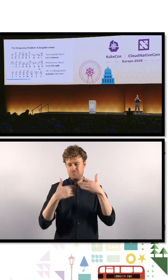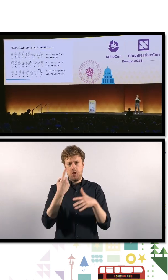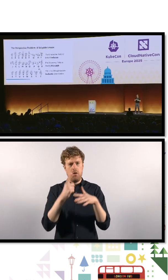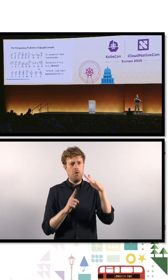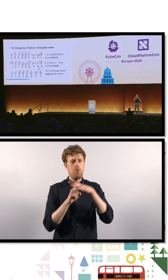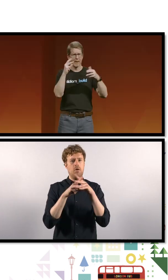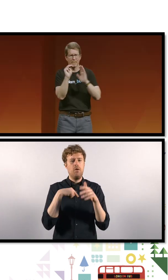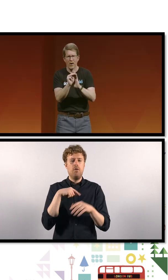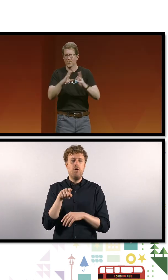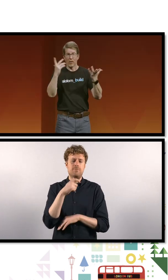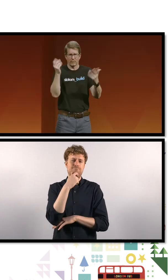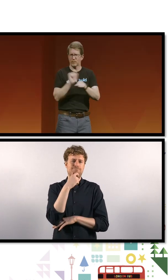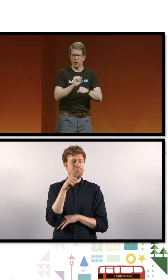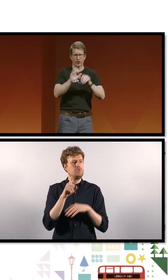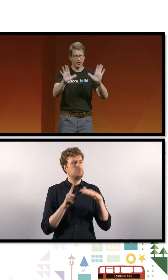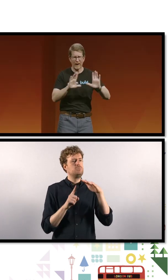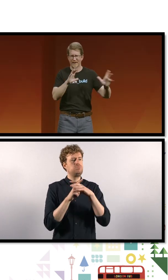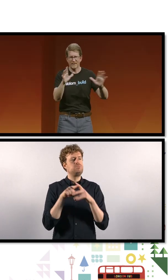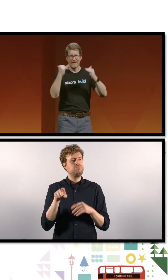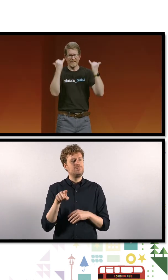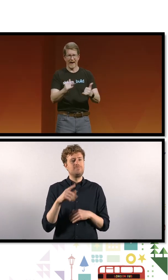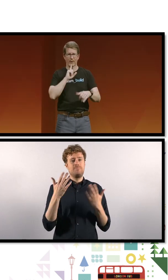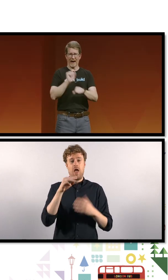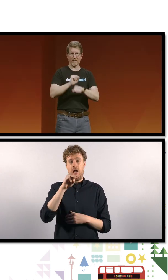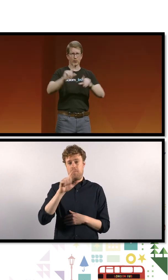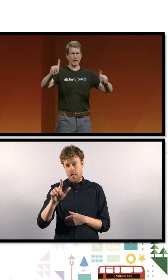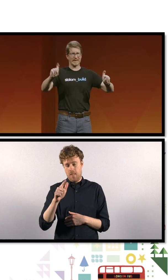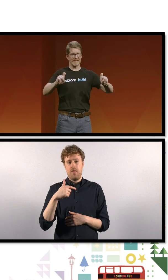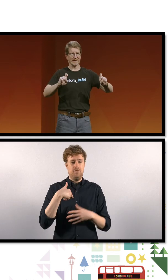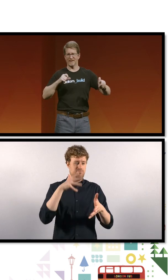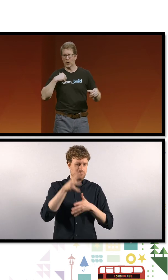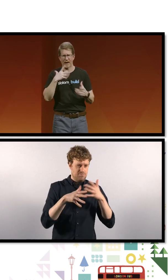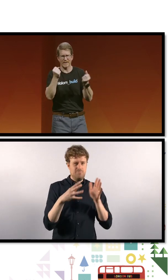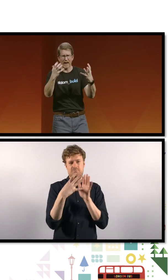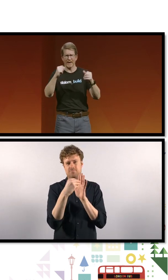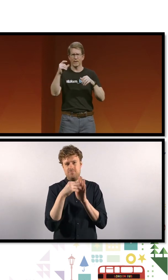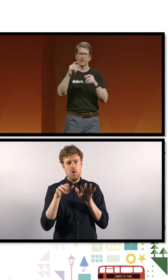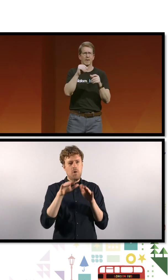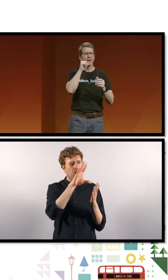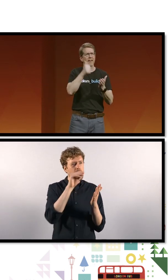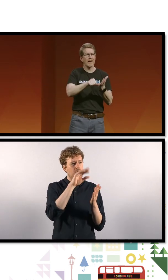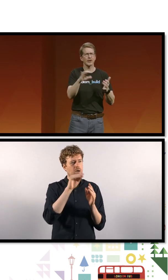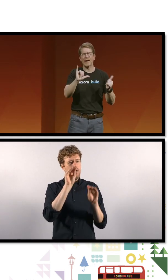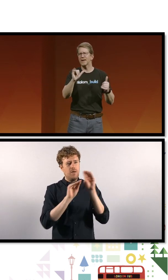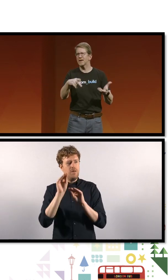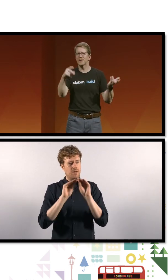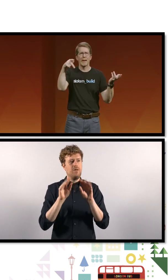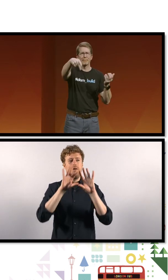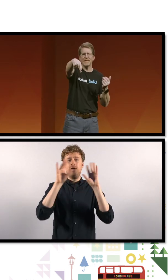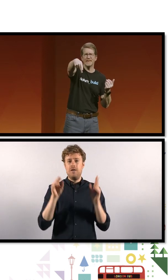data and putting all the inference and the models and everything, it worked great. But now we were to the actual testing.